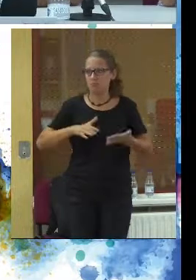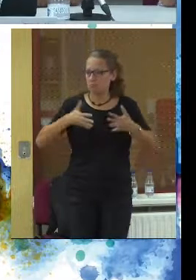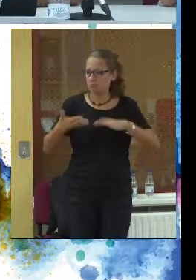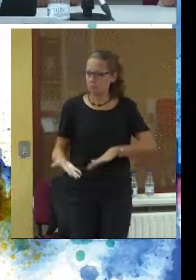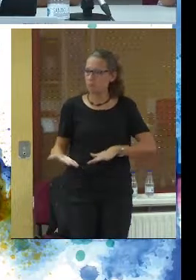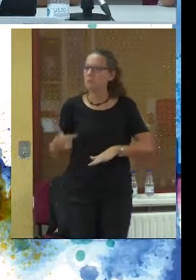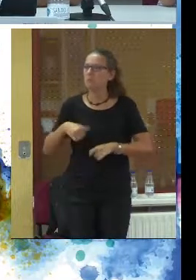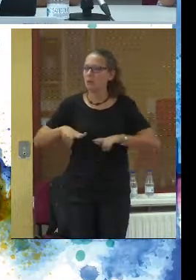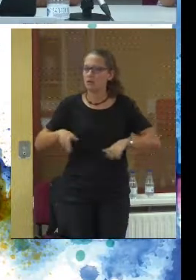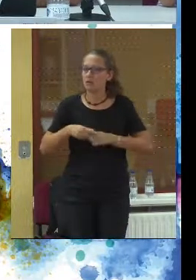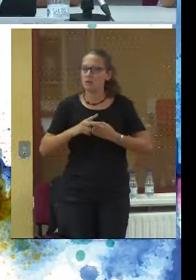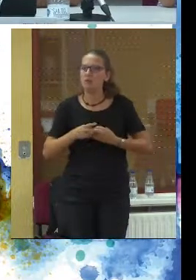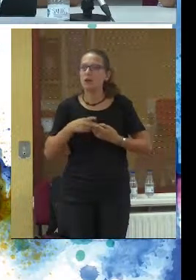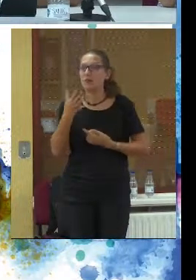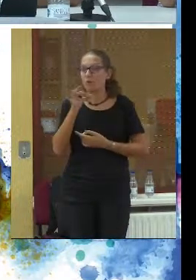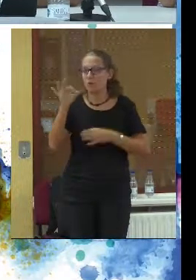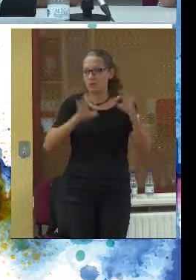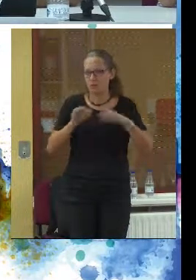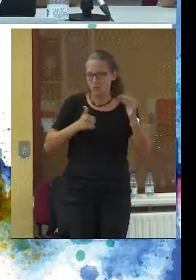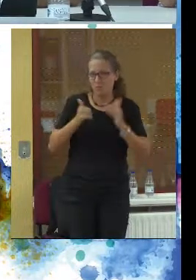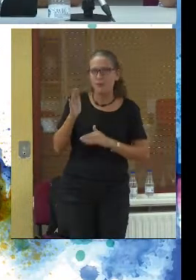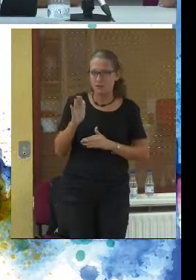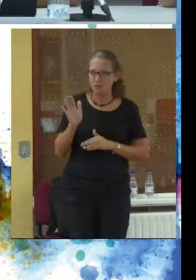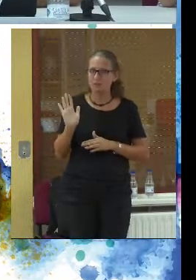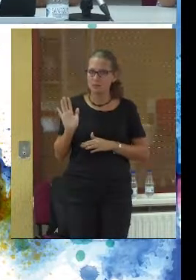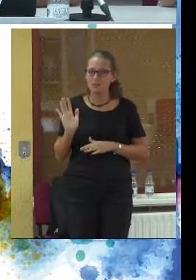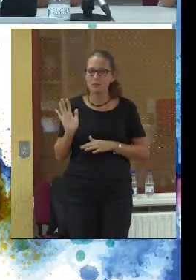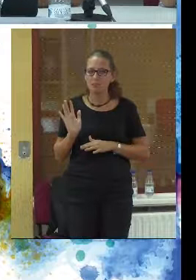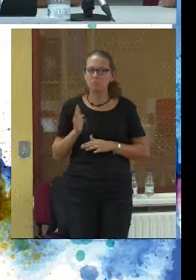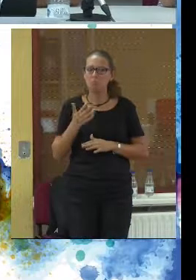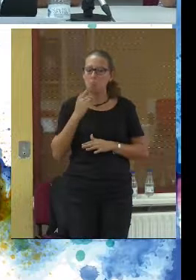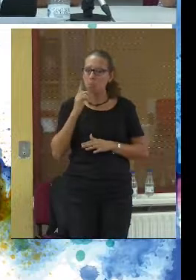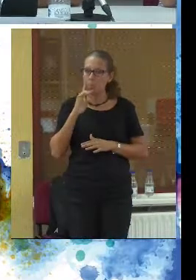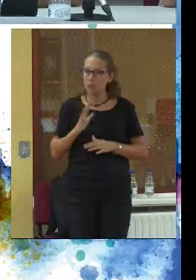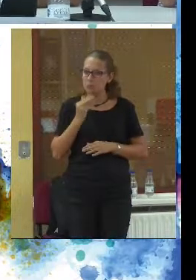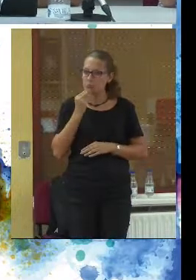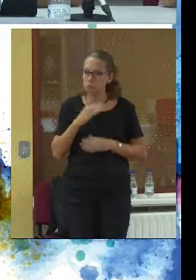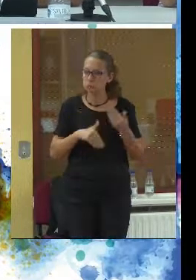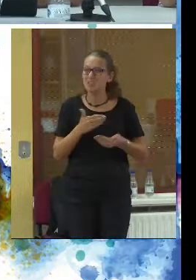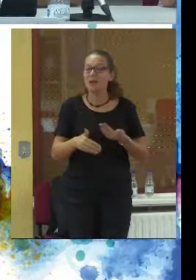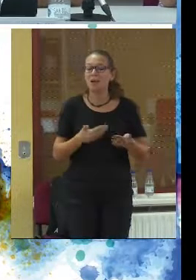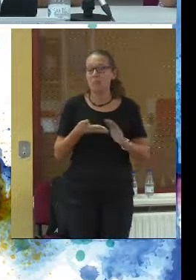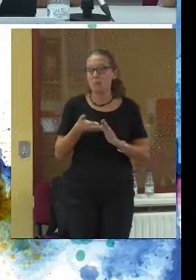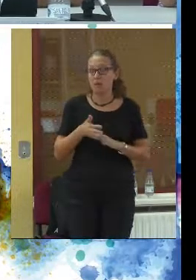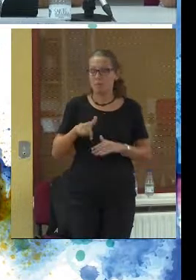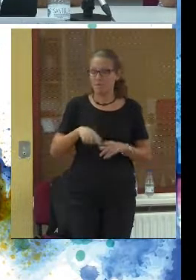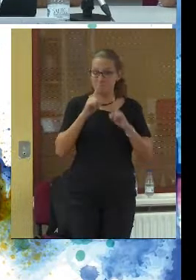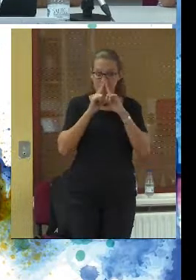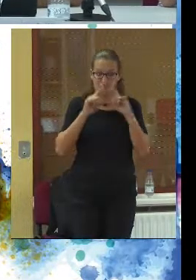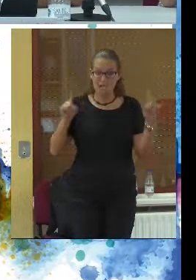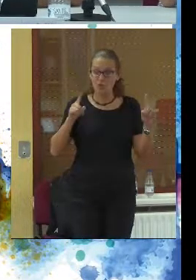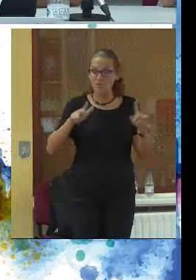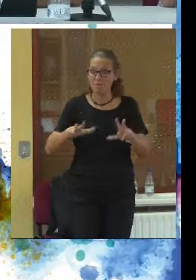fully implemented at the plant in more than 50%, and hopefully by